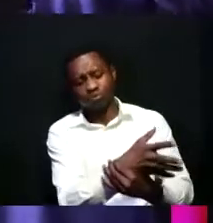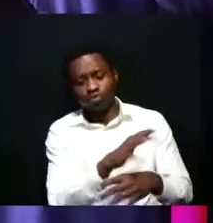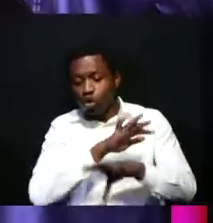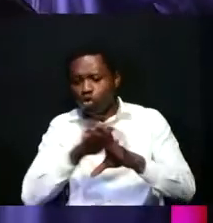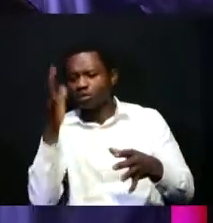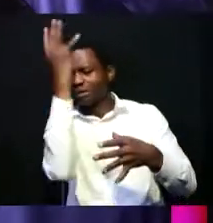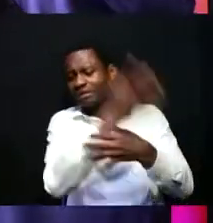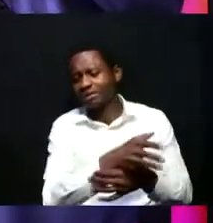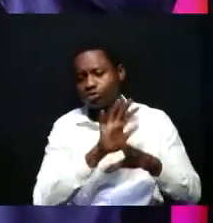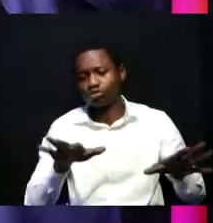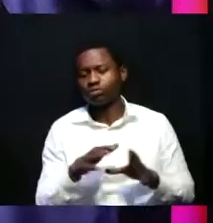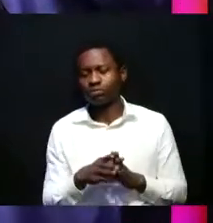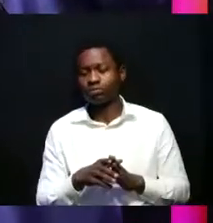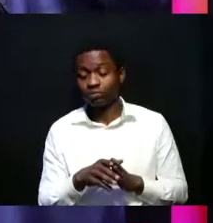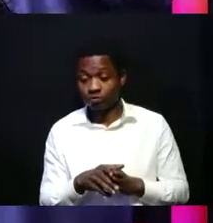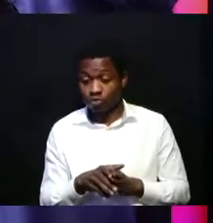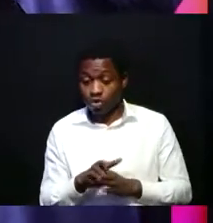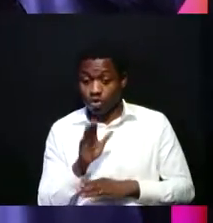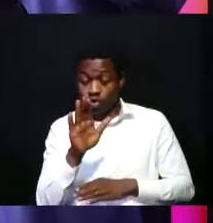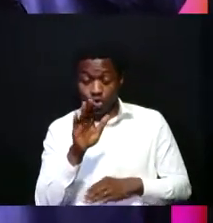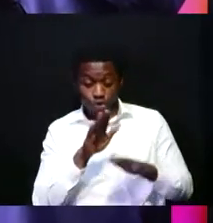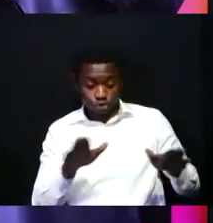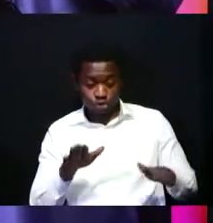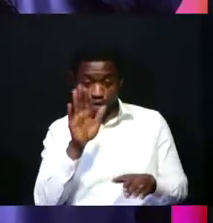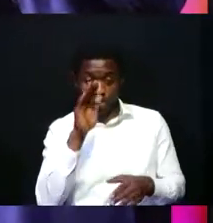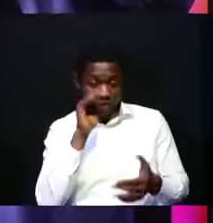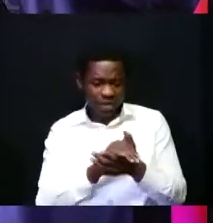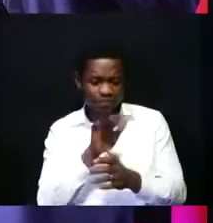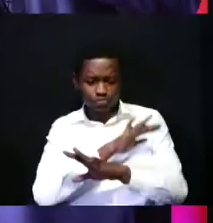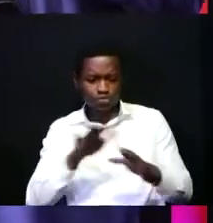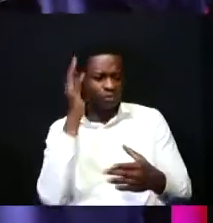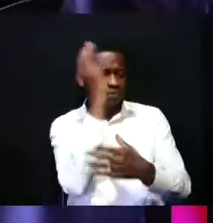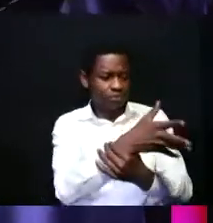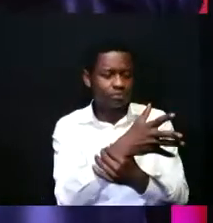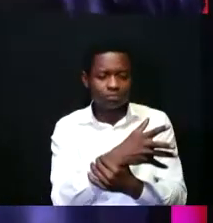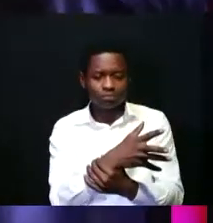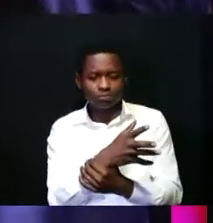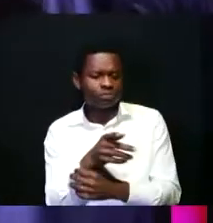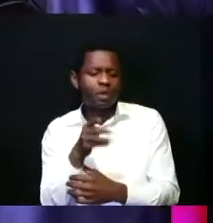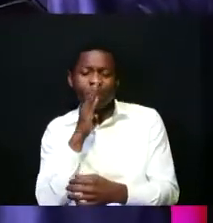them. Be careful what you have labeled impossible.